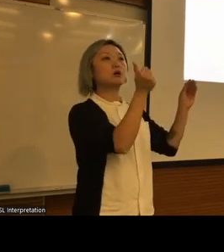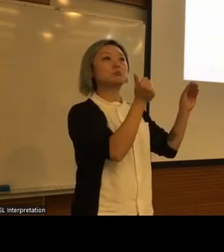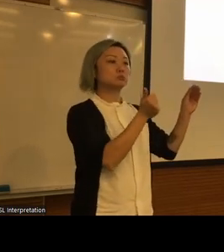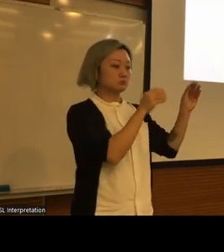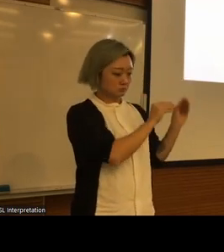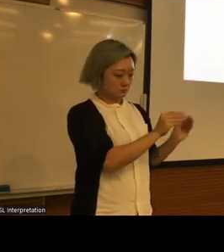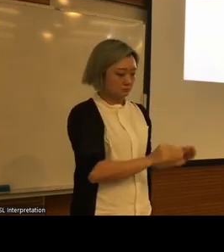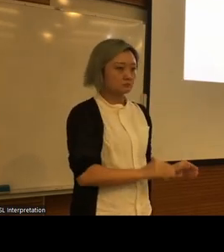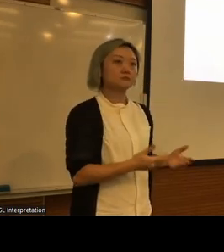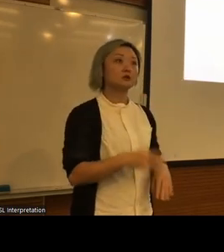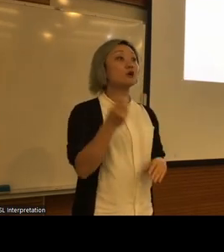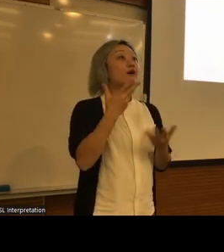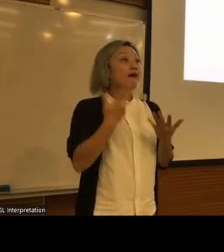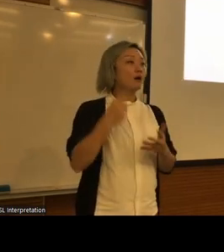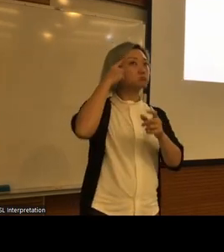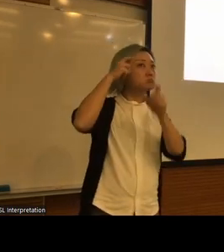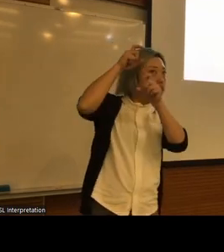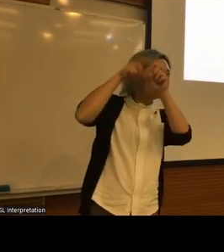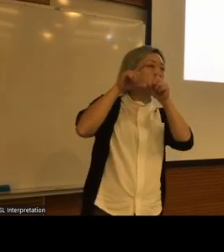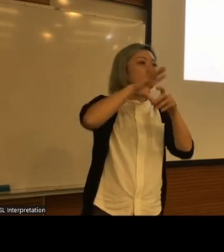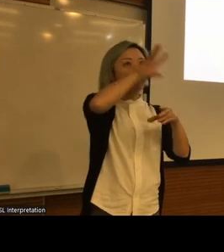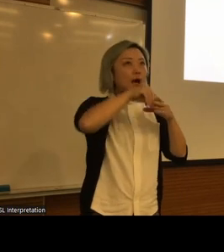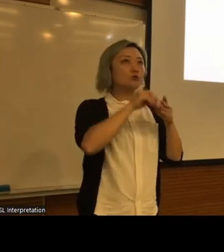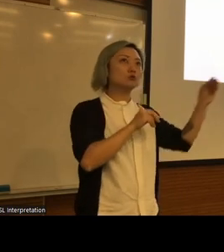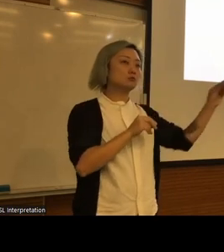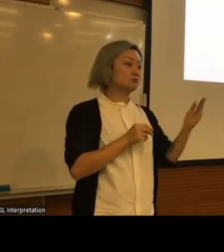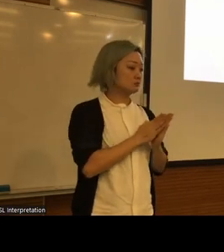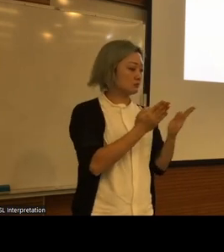virtually no processing capacity.